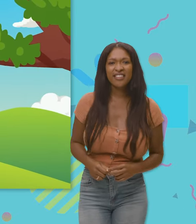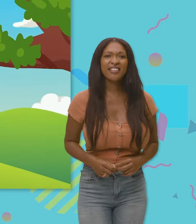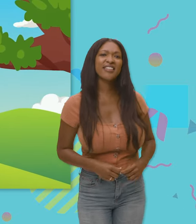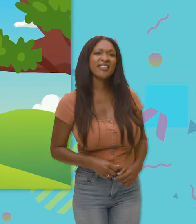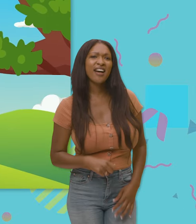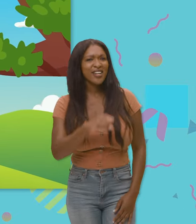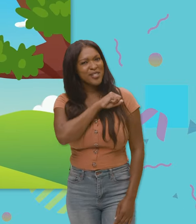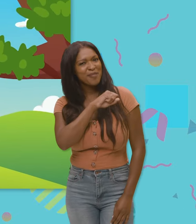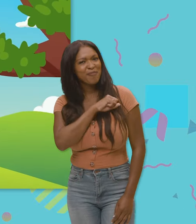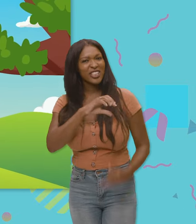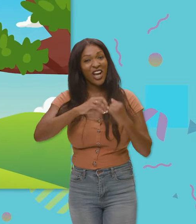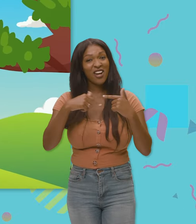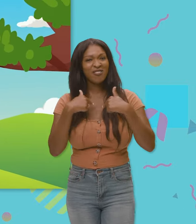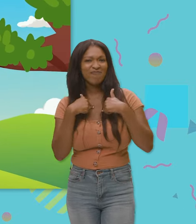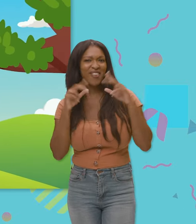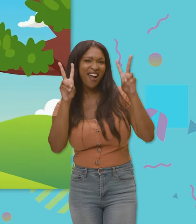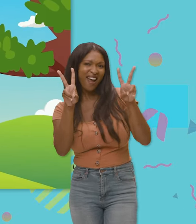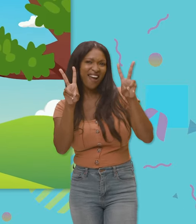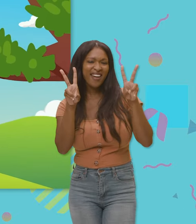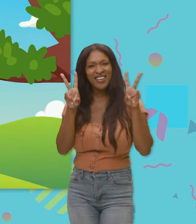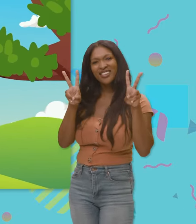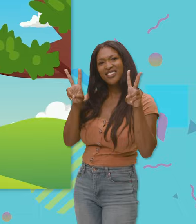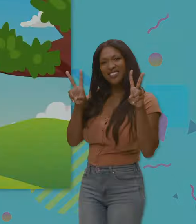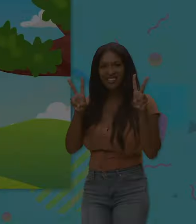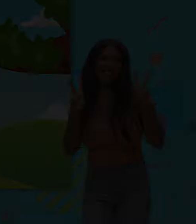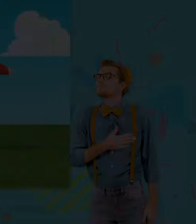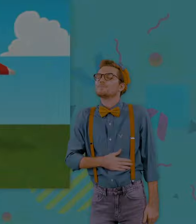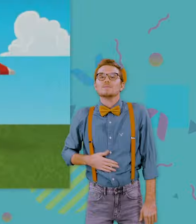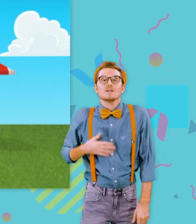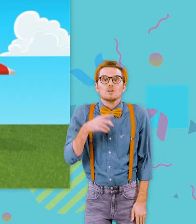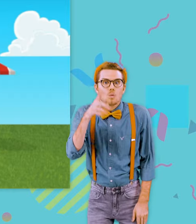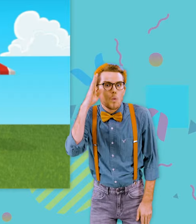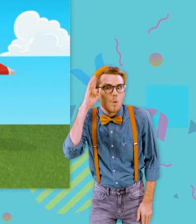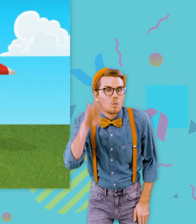Yo, man, cherry out. I got to go ripen.